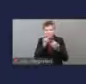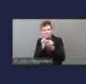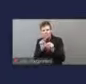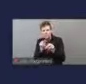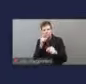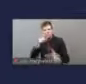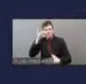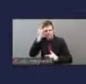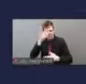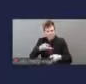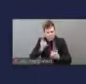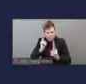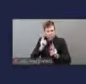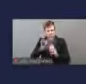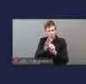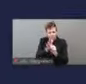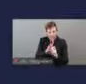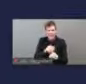administered